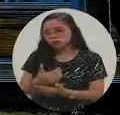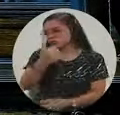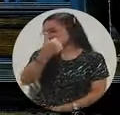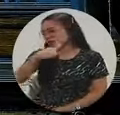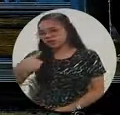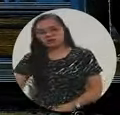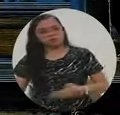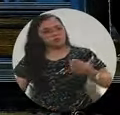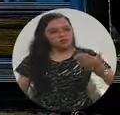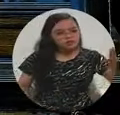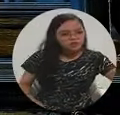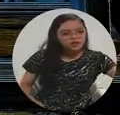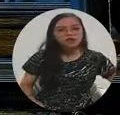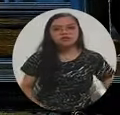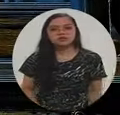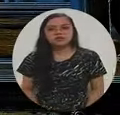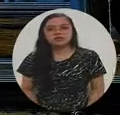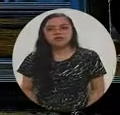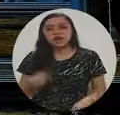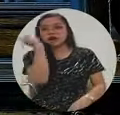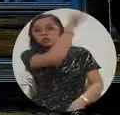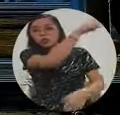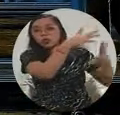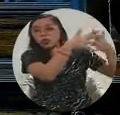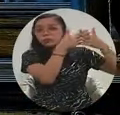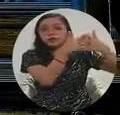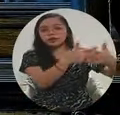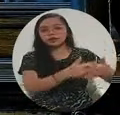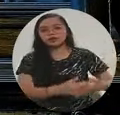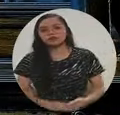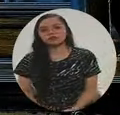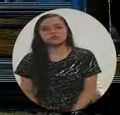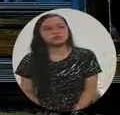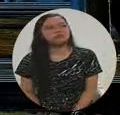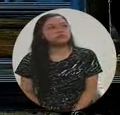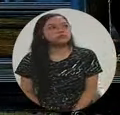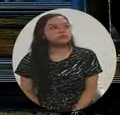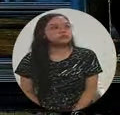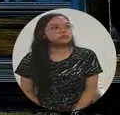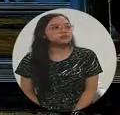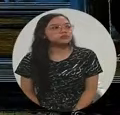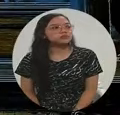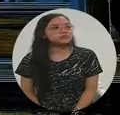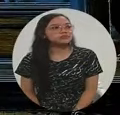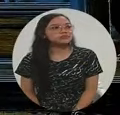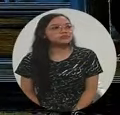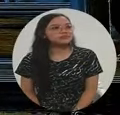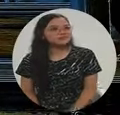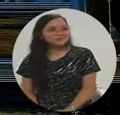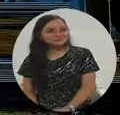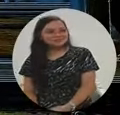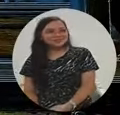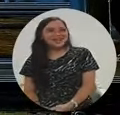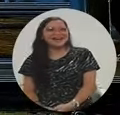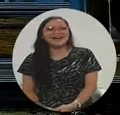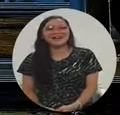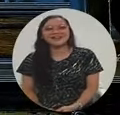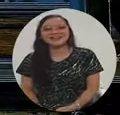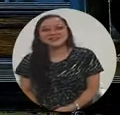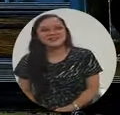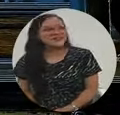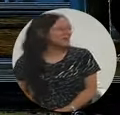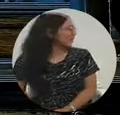know, Arlie and Bubong and wala pa si Kent, I don't know. Wala pa si Kent. Kent was still in the